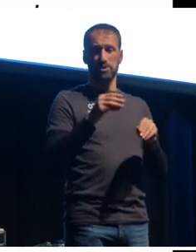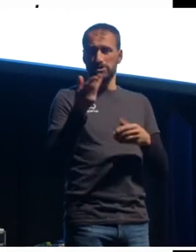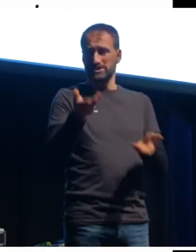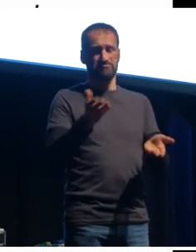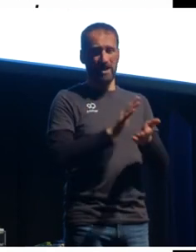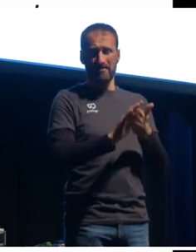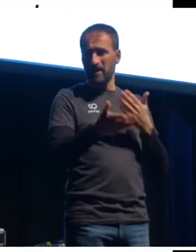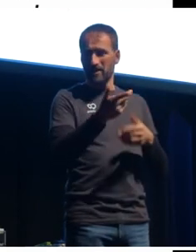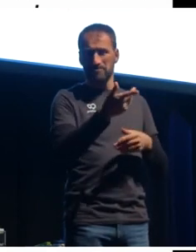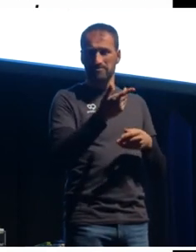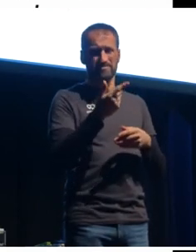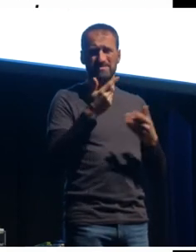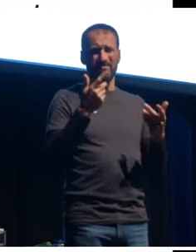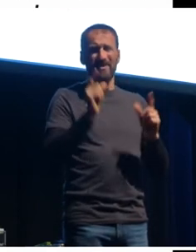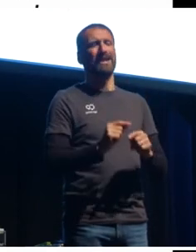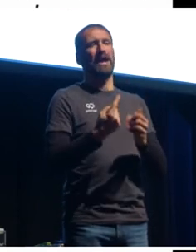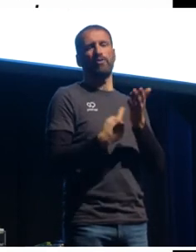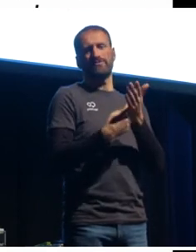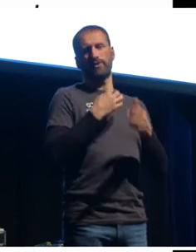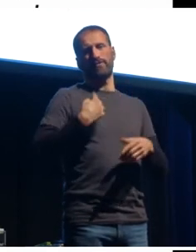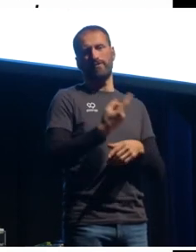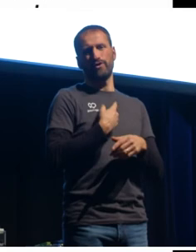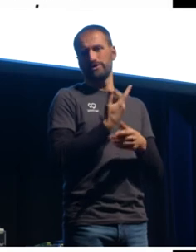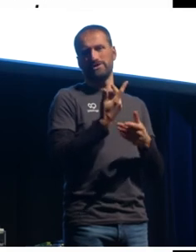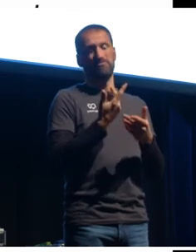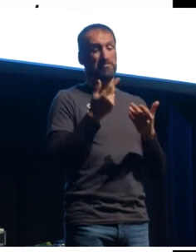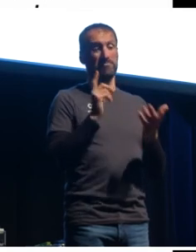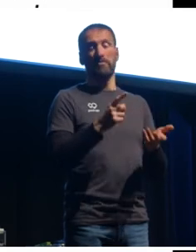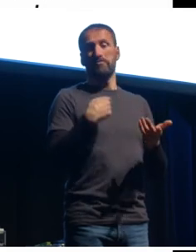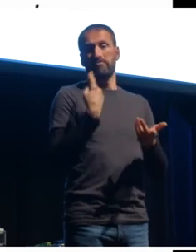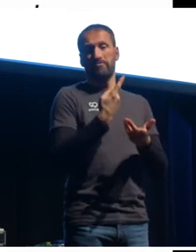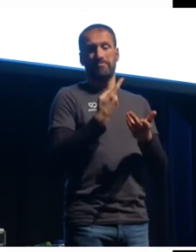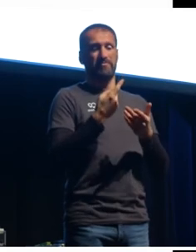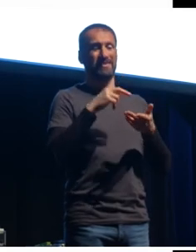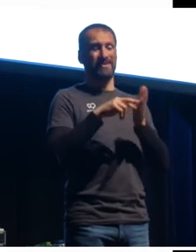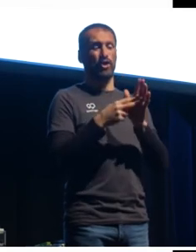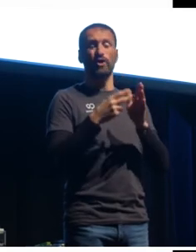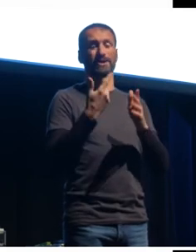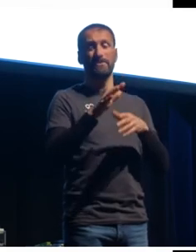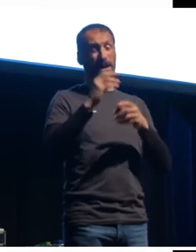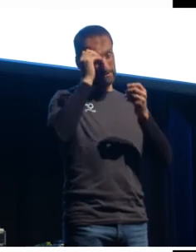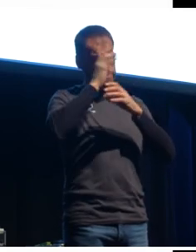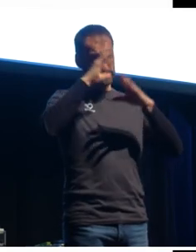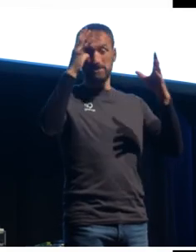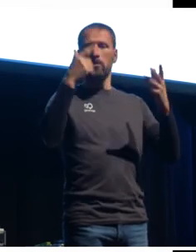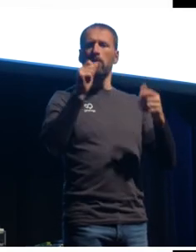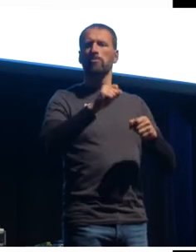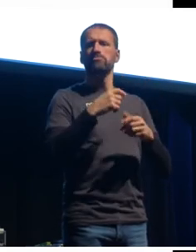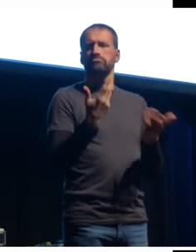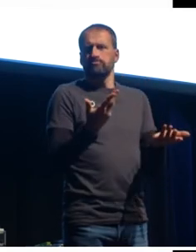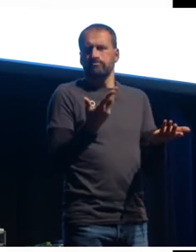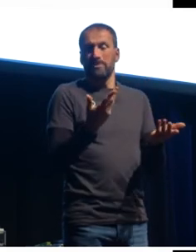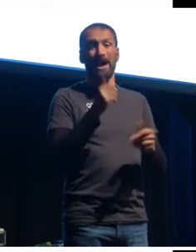things a lot less challenging for us to introduce a new piece of technology in our stack. But of course, promises also have